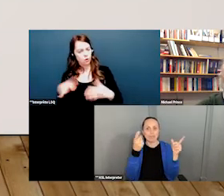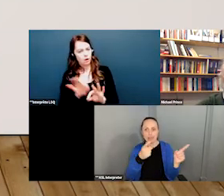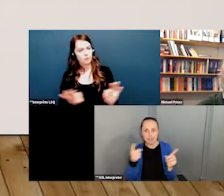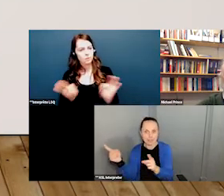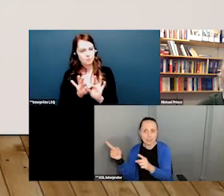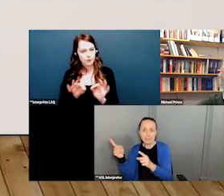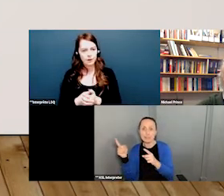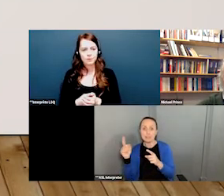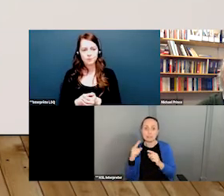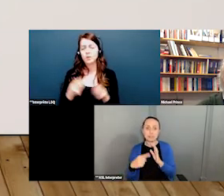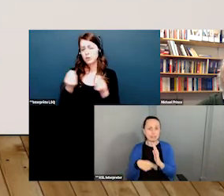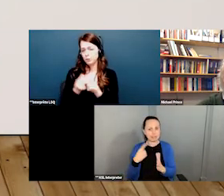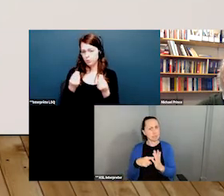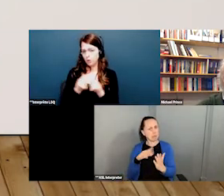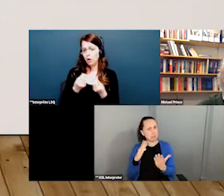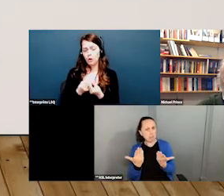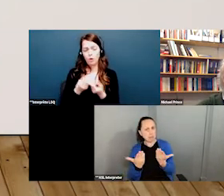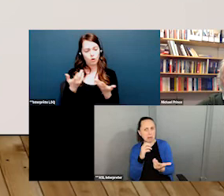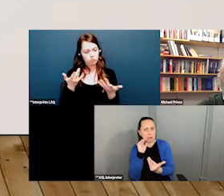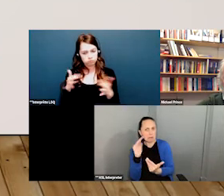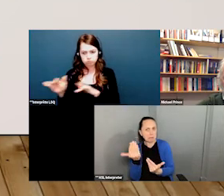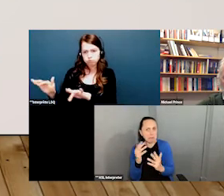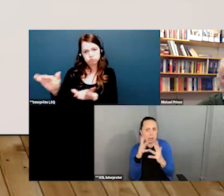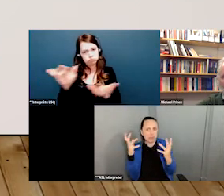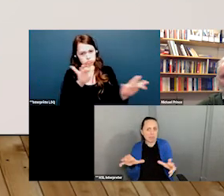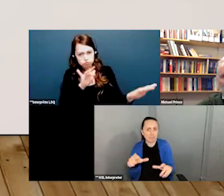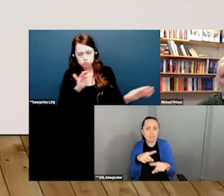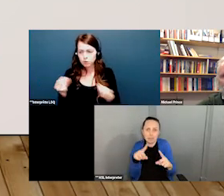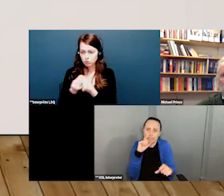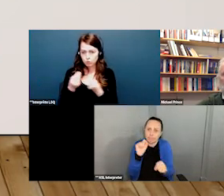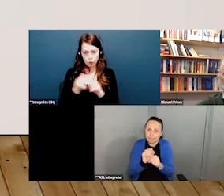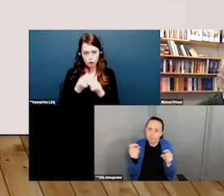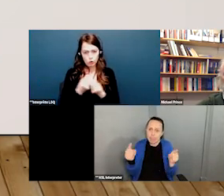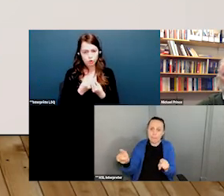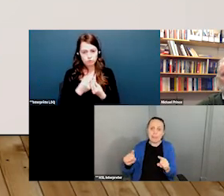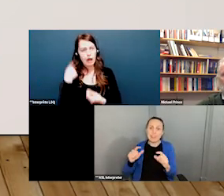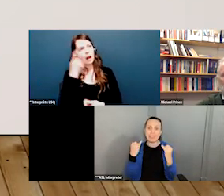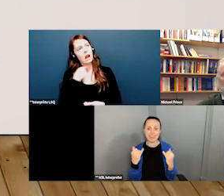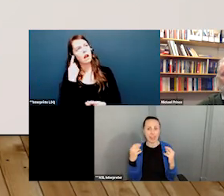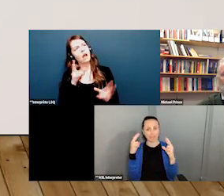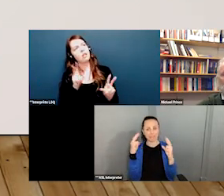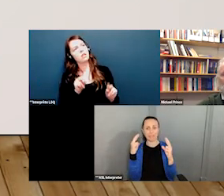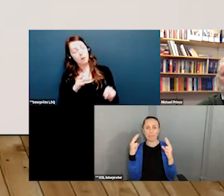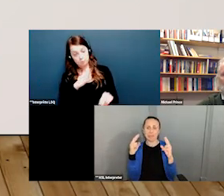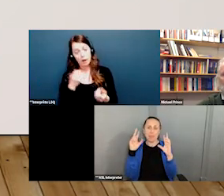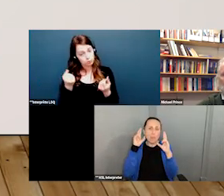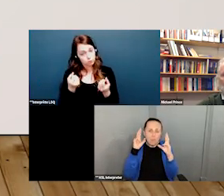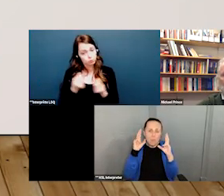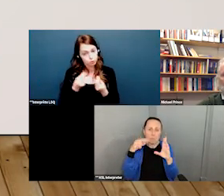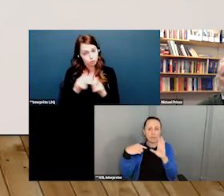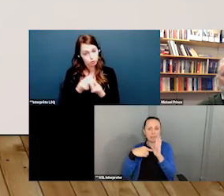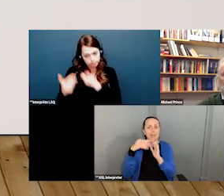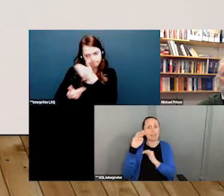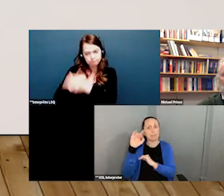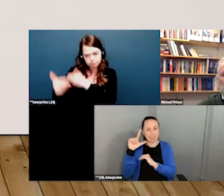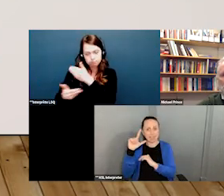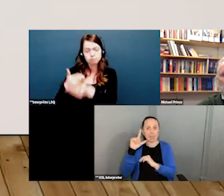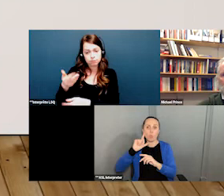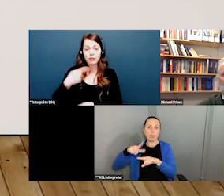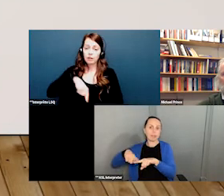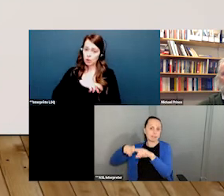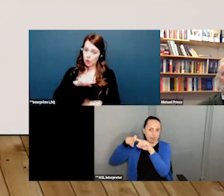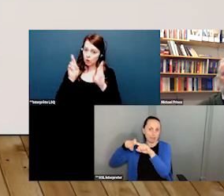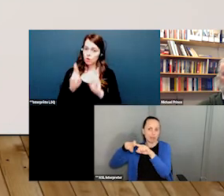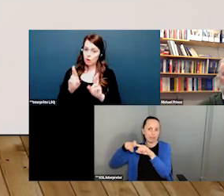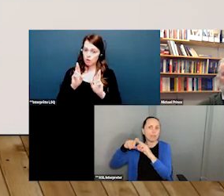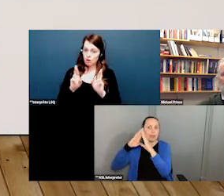on, although sometimes it may not seem to be that case. And fingers crossed, I'm hoping that the bill will be tabled